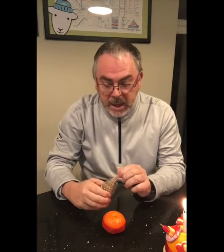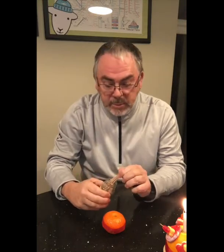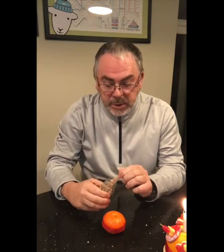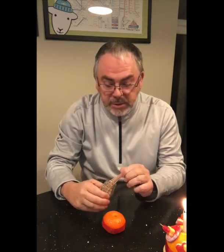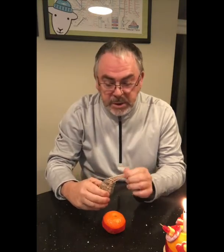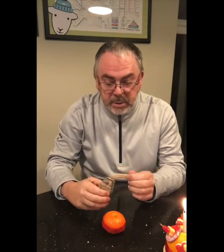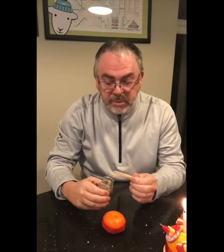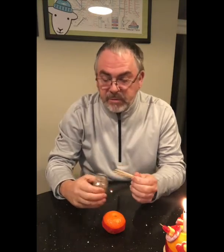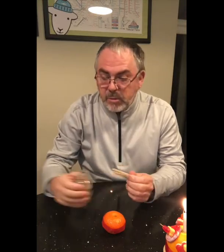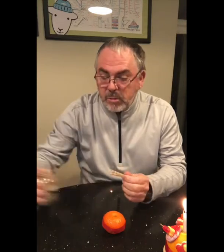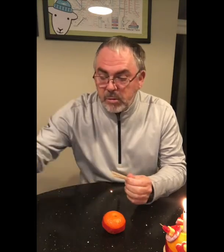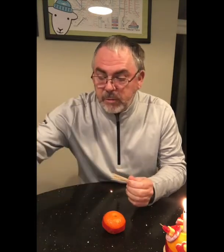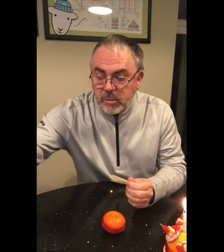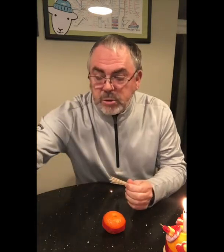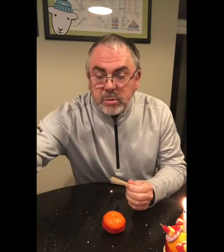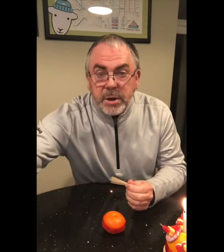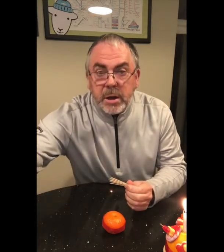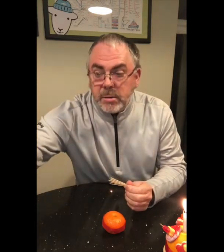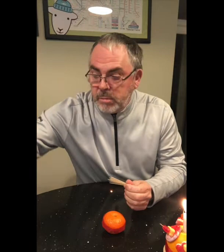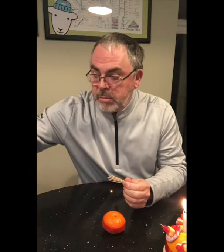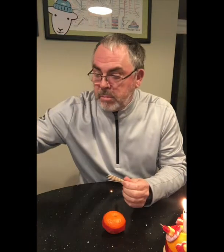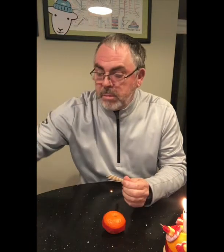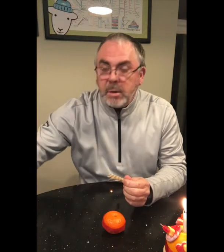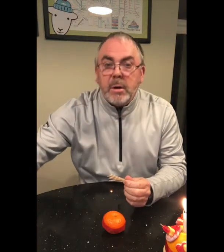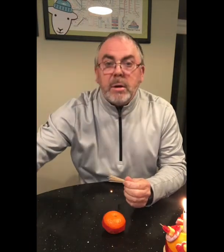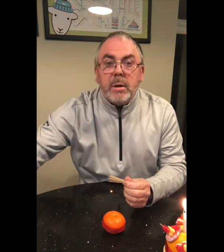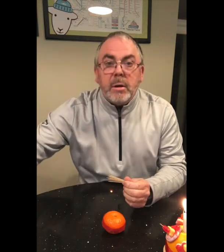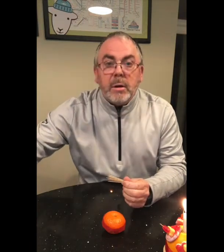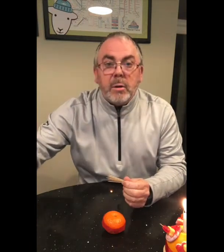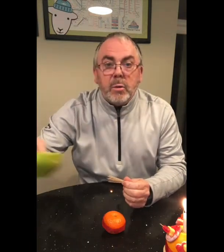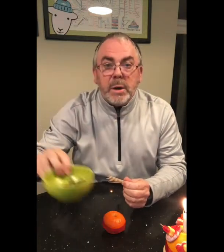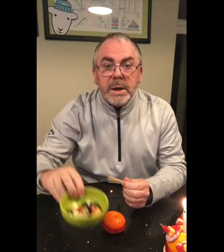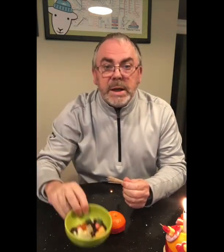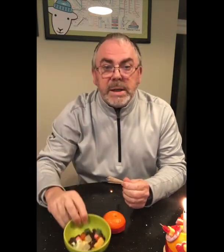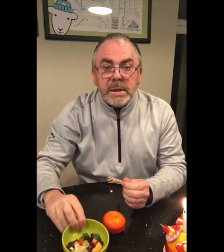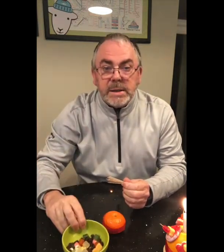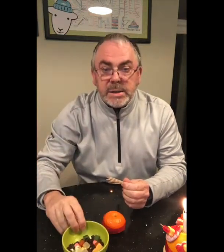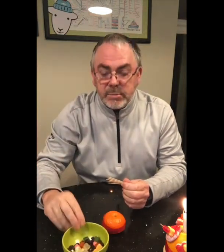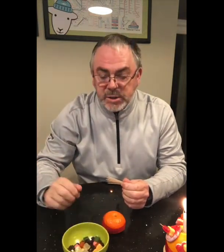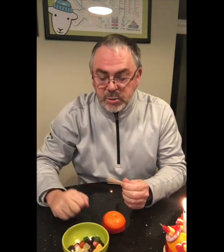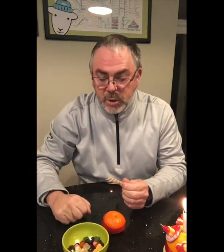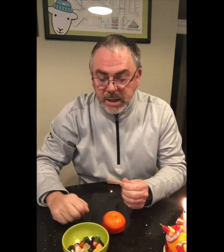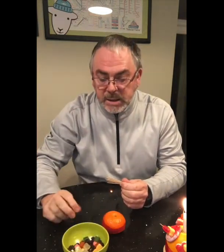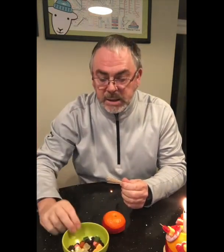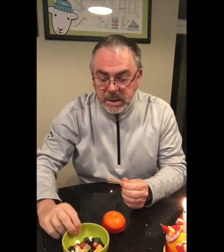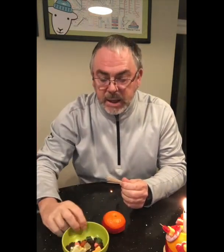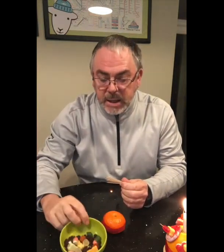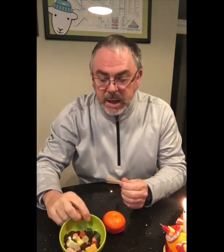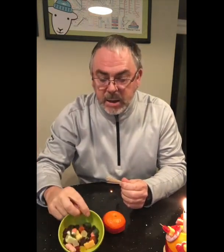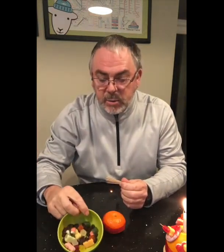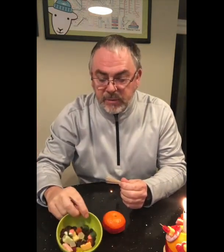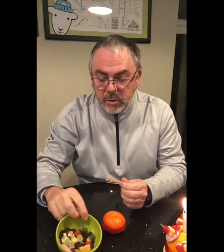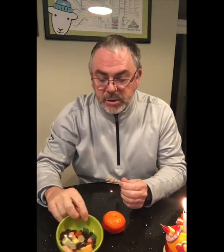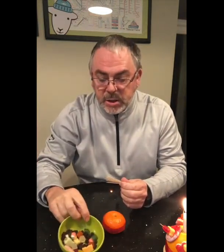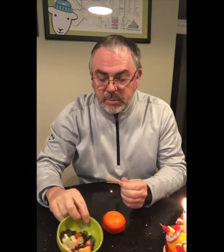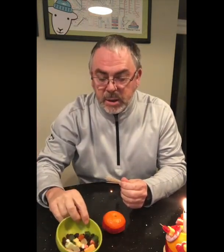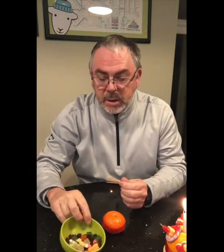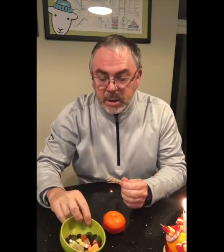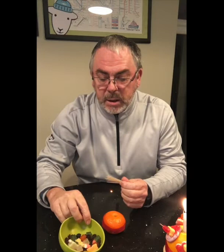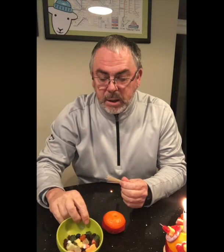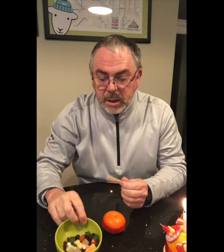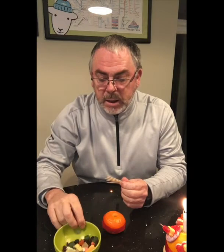sticks? Anybody who's done it before, of course, will know. We need some sweets. In here we've got